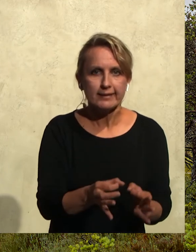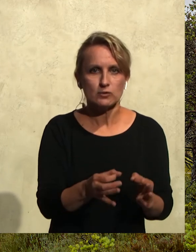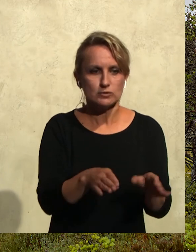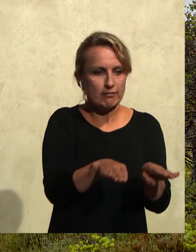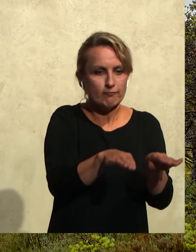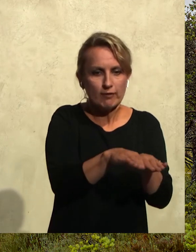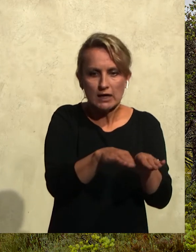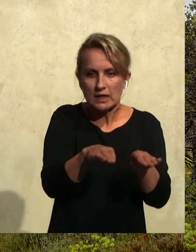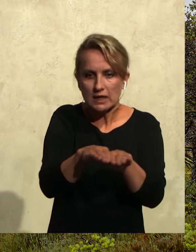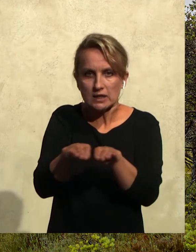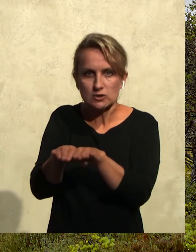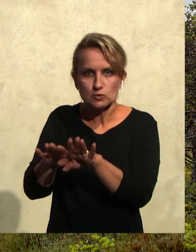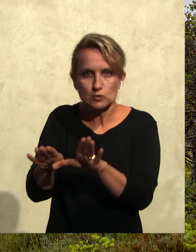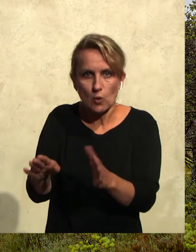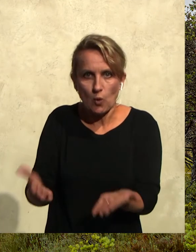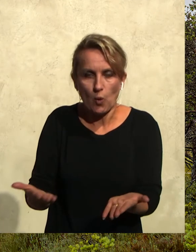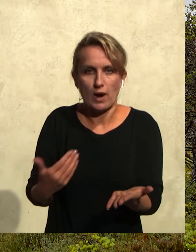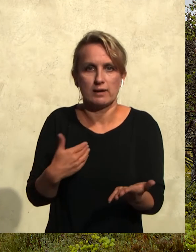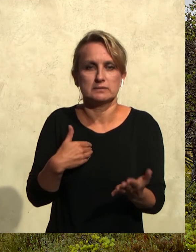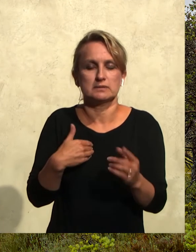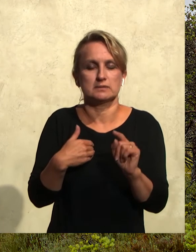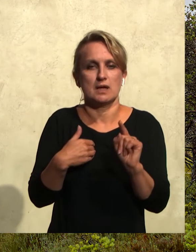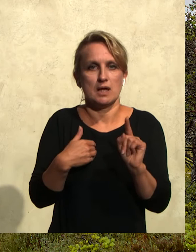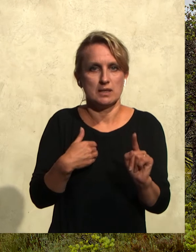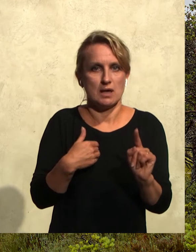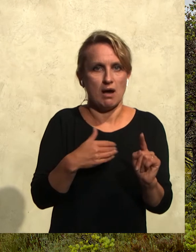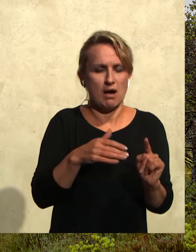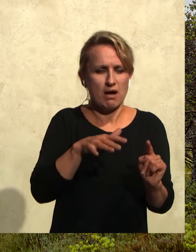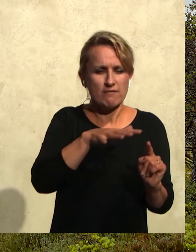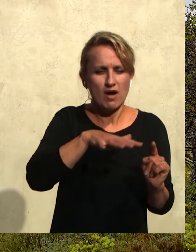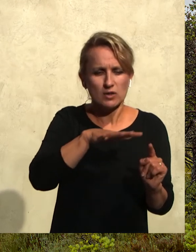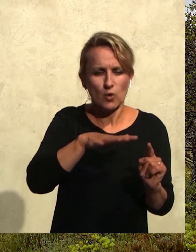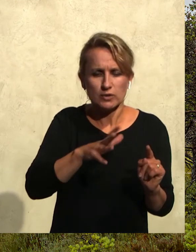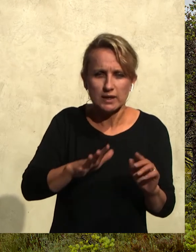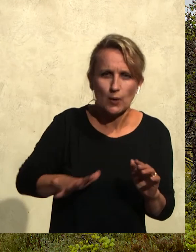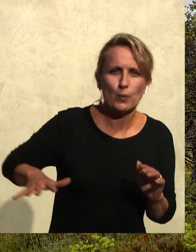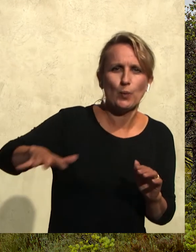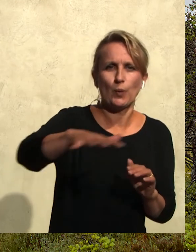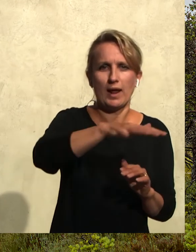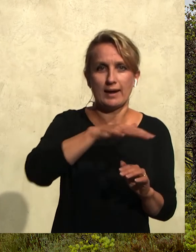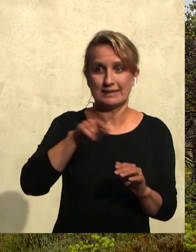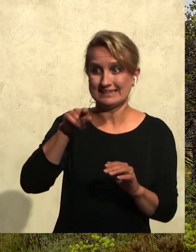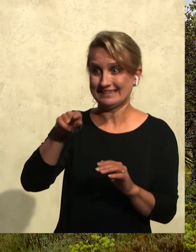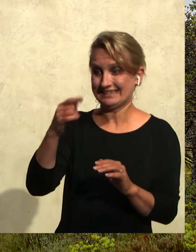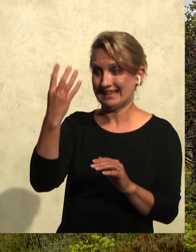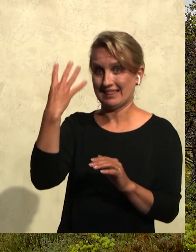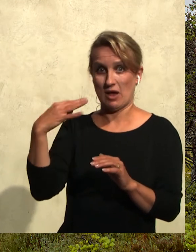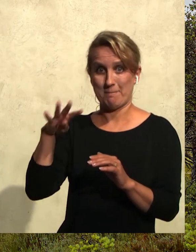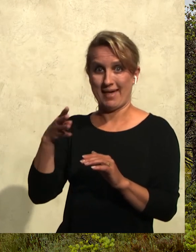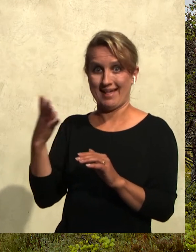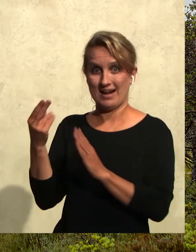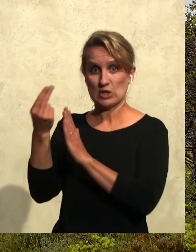least, starting with this one, which in a way summarizes some of the comments which